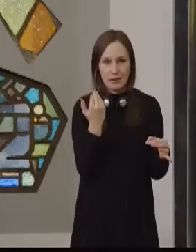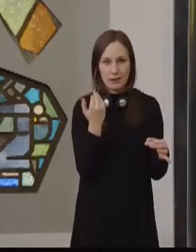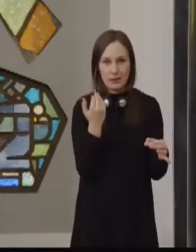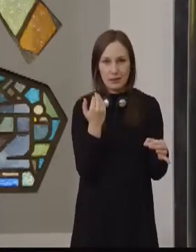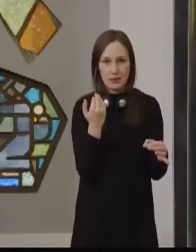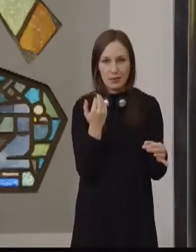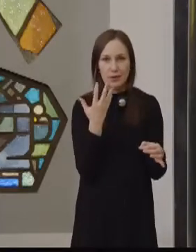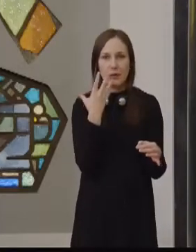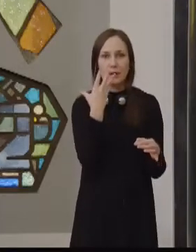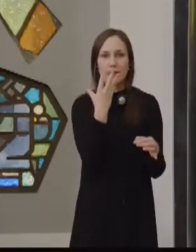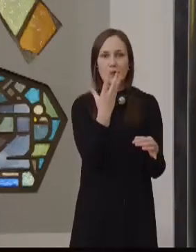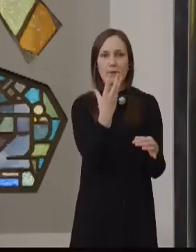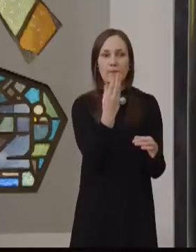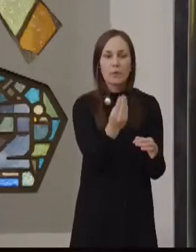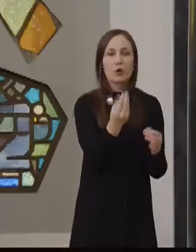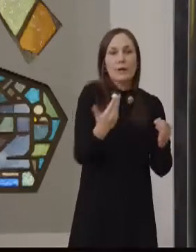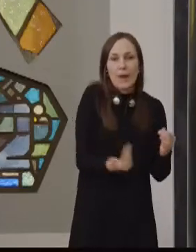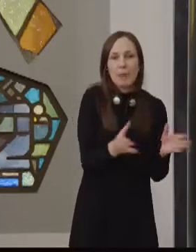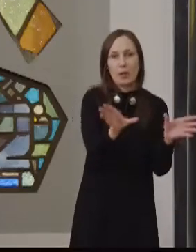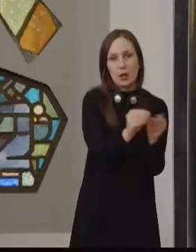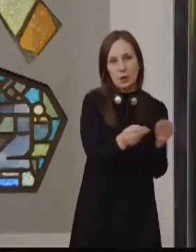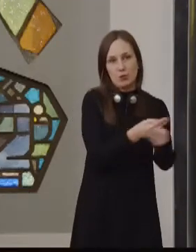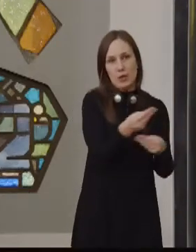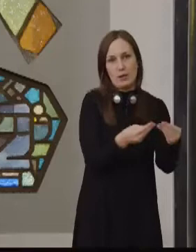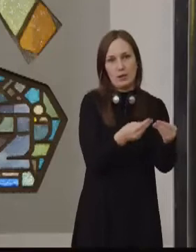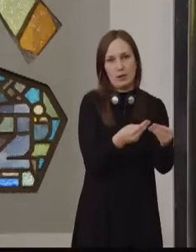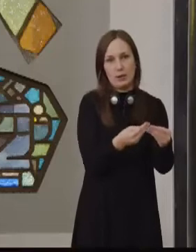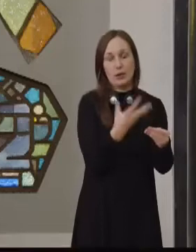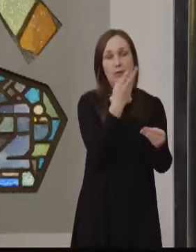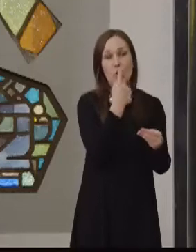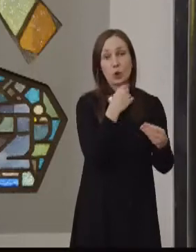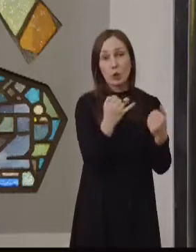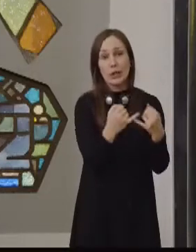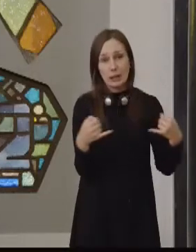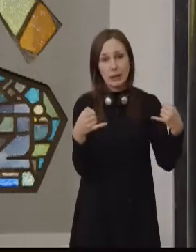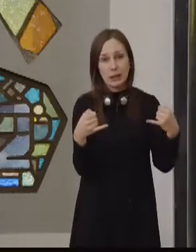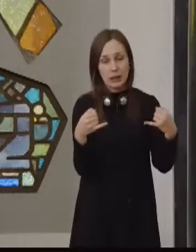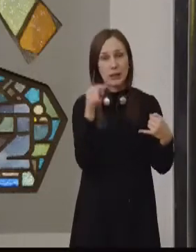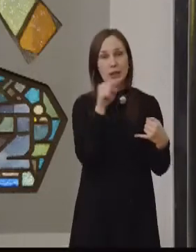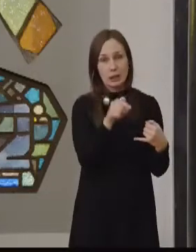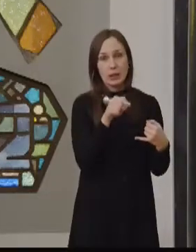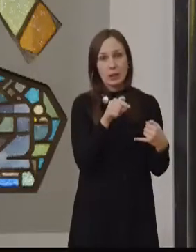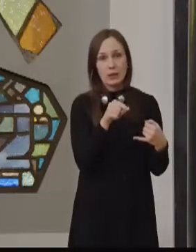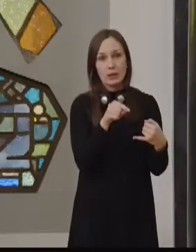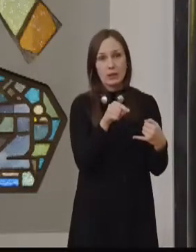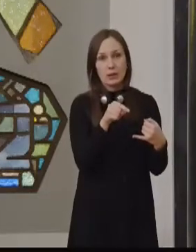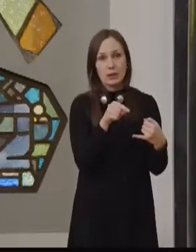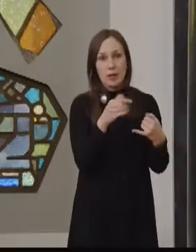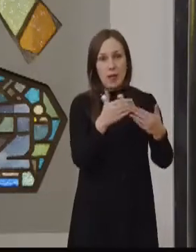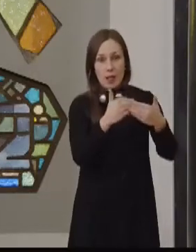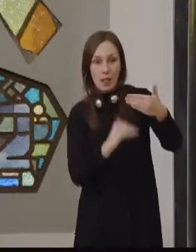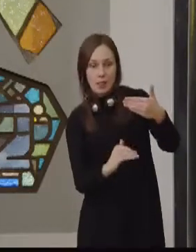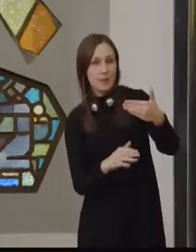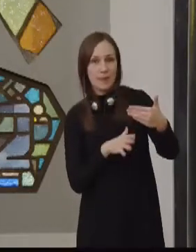people are not commercial, economic partners. They are sharing their life all together. So this is the red line which we